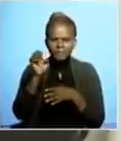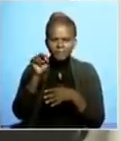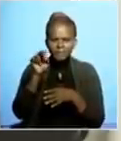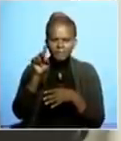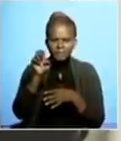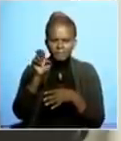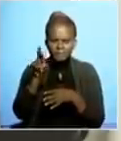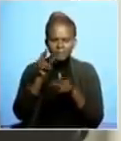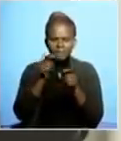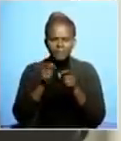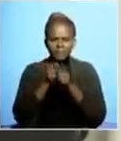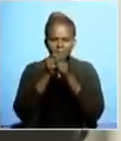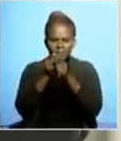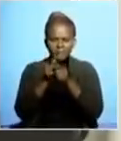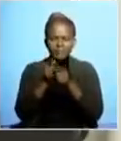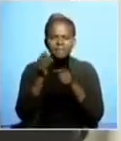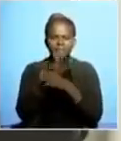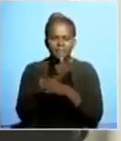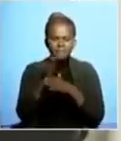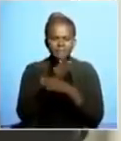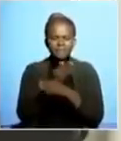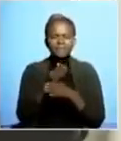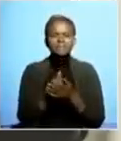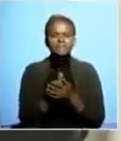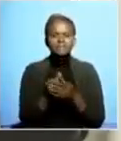tender to the clique